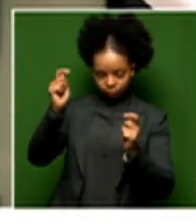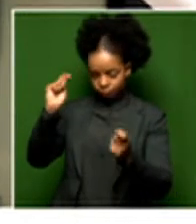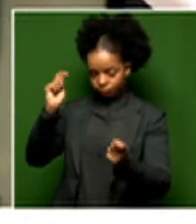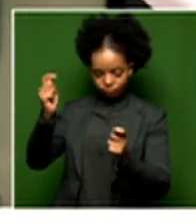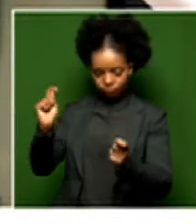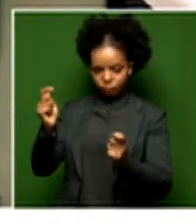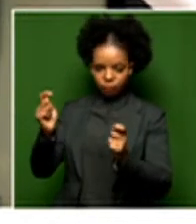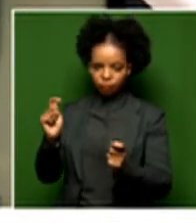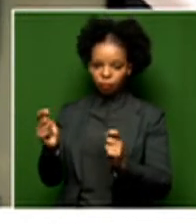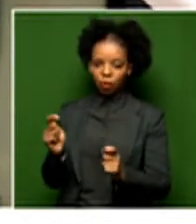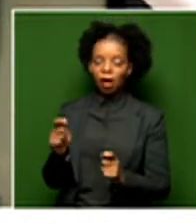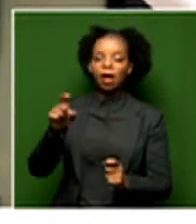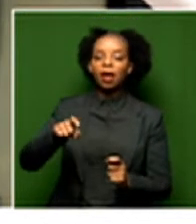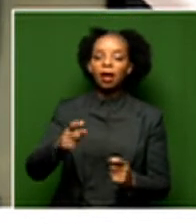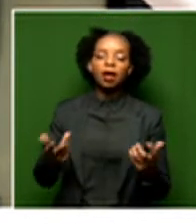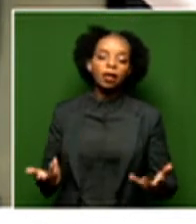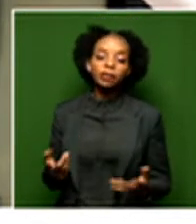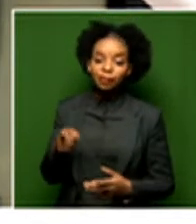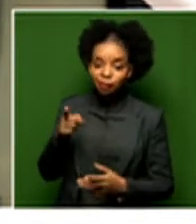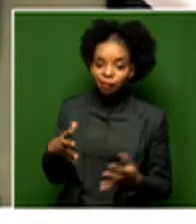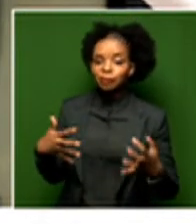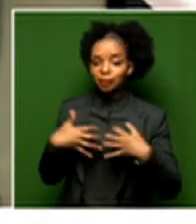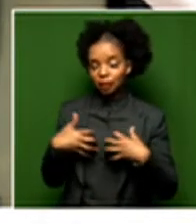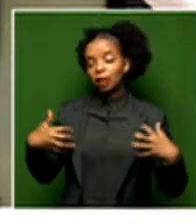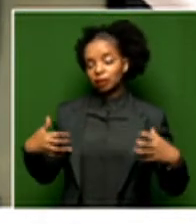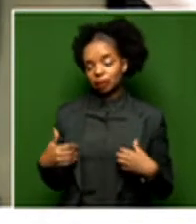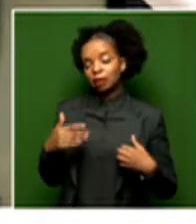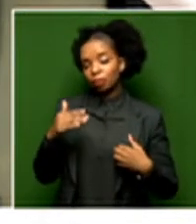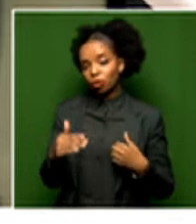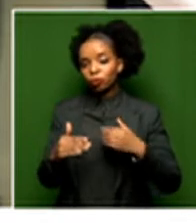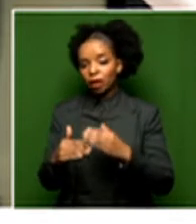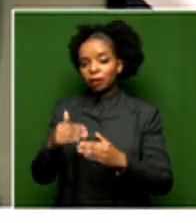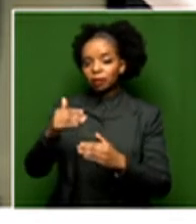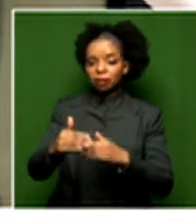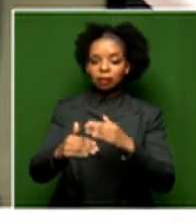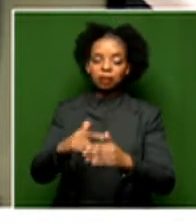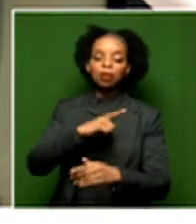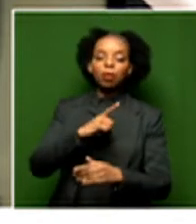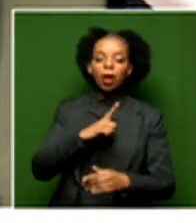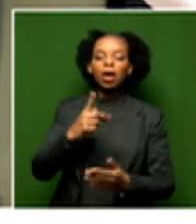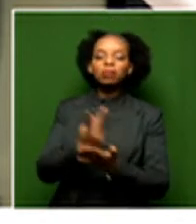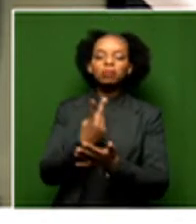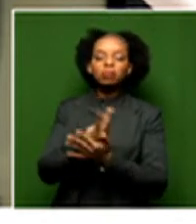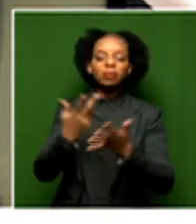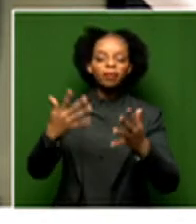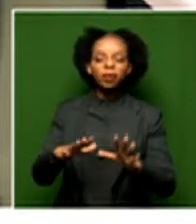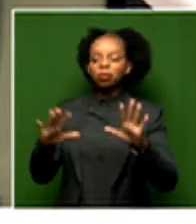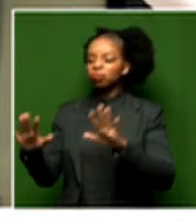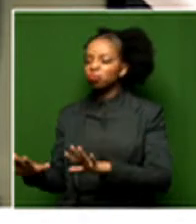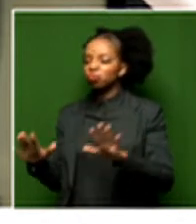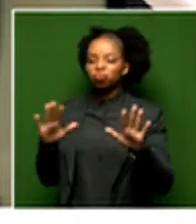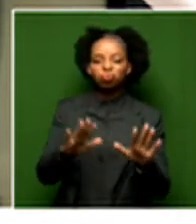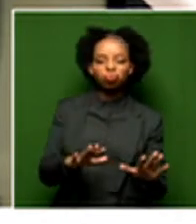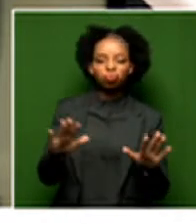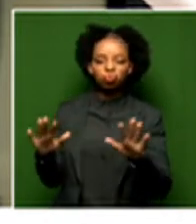things, which was for us a frustrating process, because we are used to this slow-paced design process. Now we need